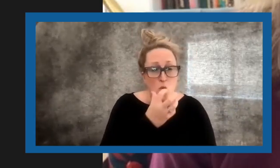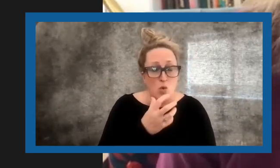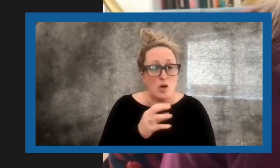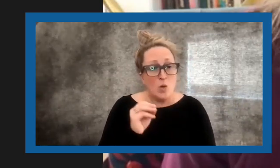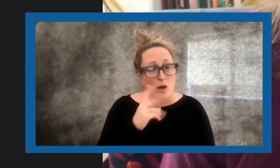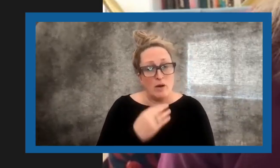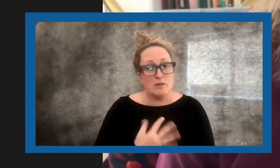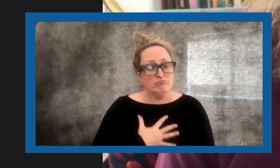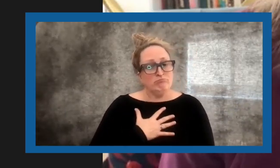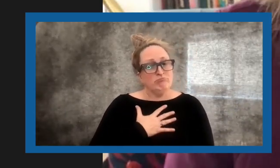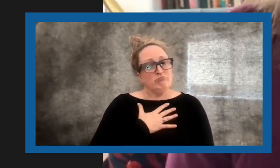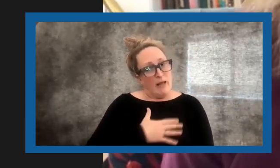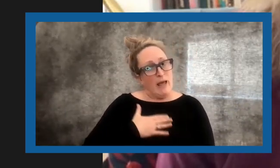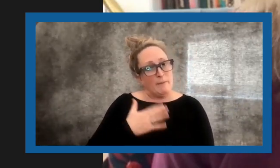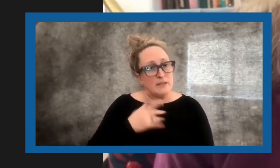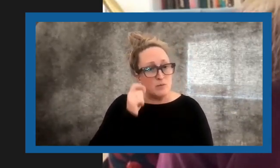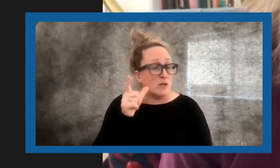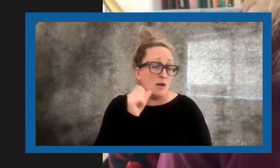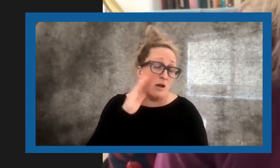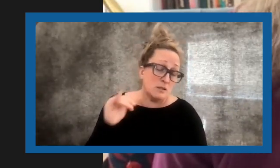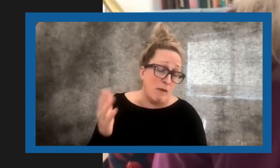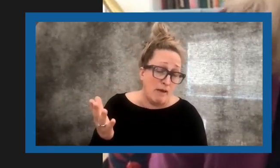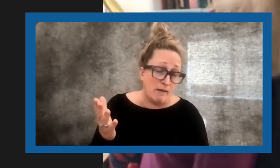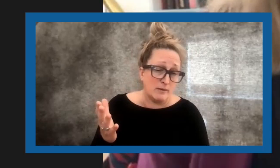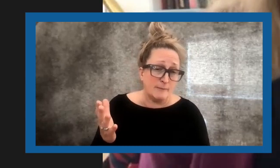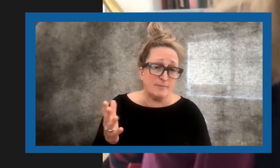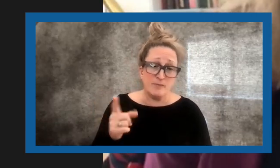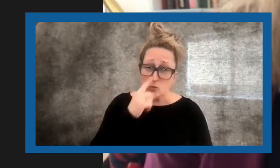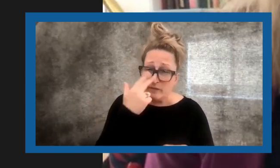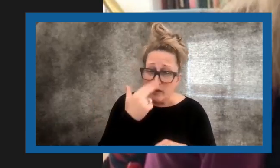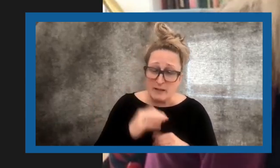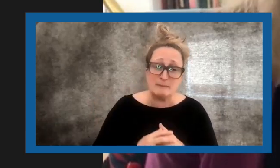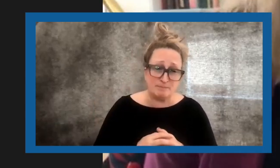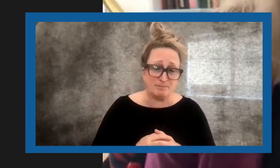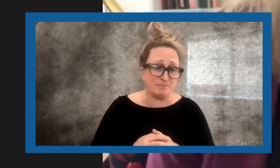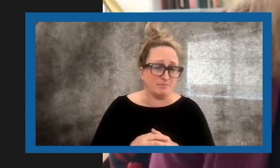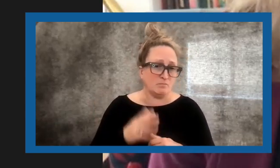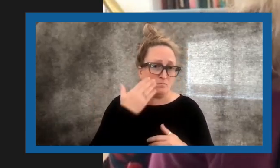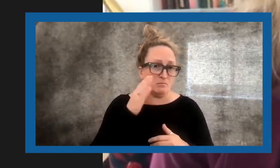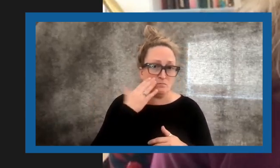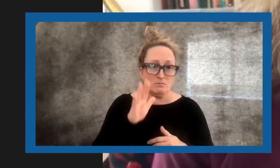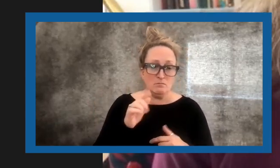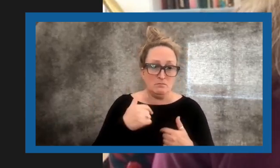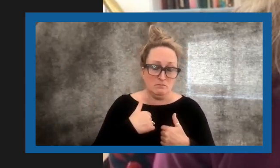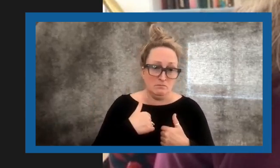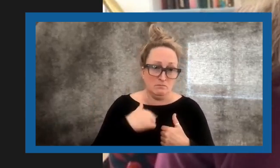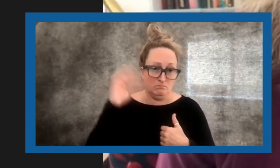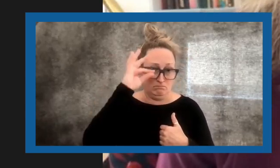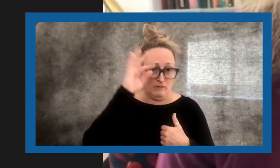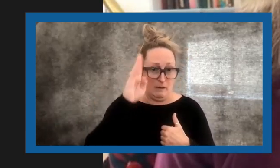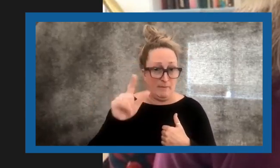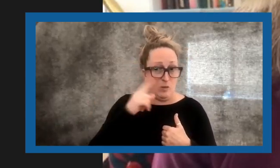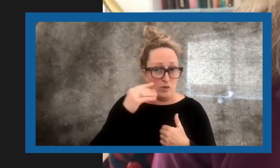it's a pleasant surprise. It's something I didn't expect to see. It's actually funny. I didn't even know that the bill